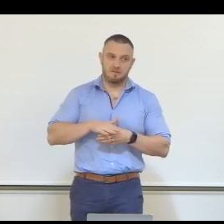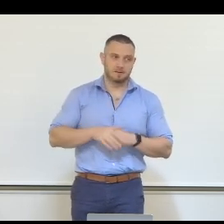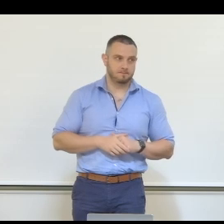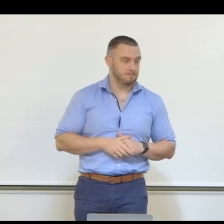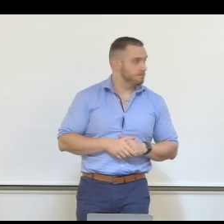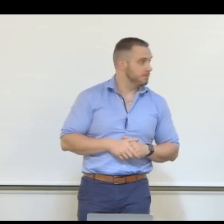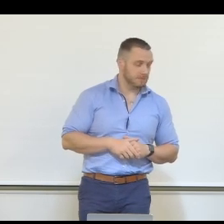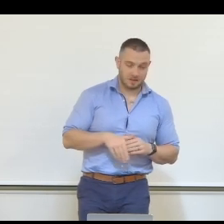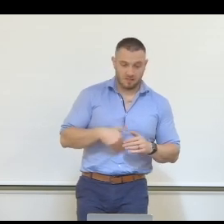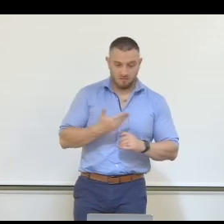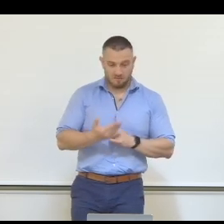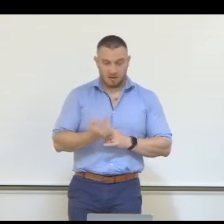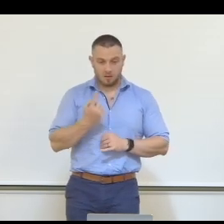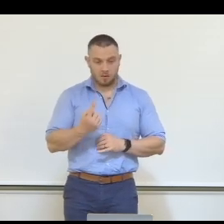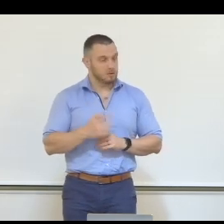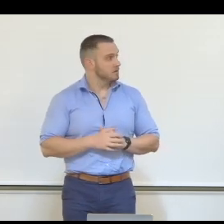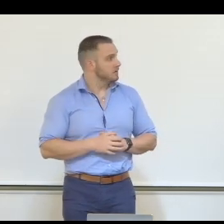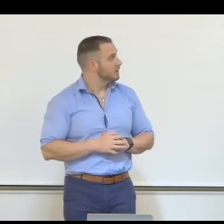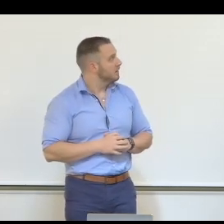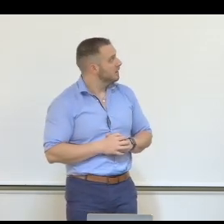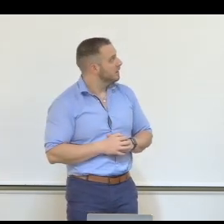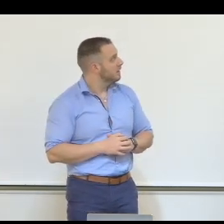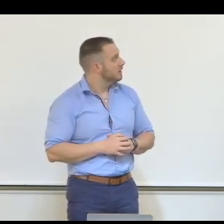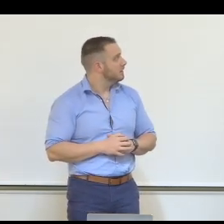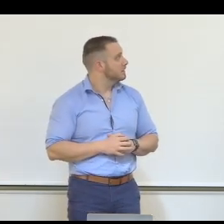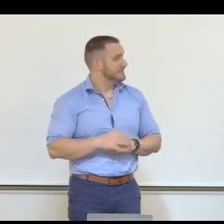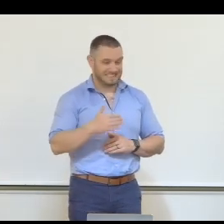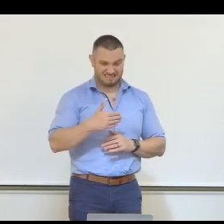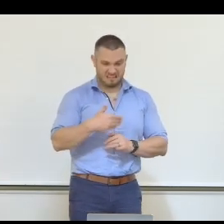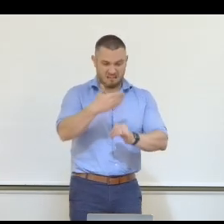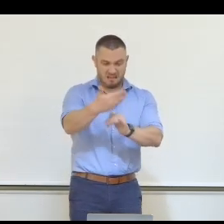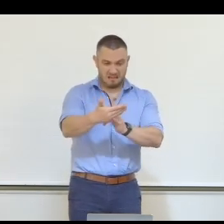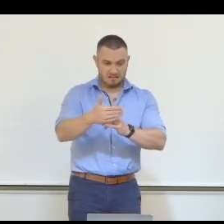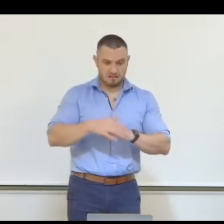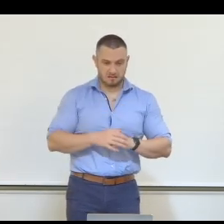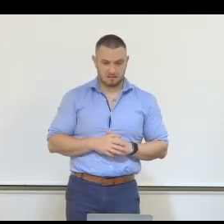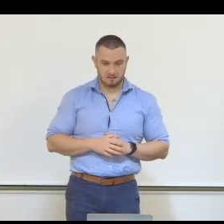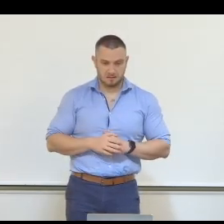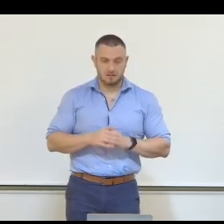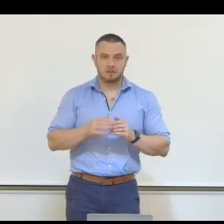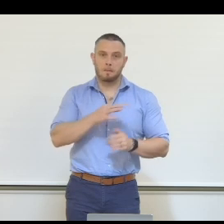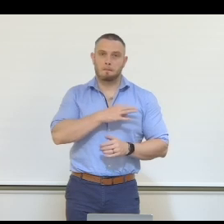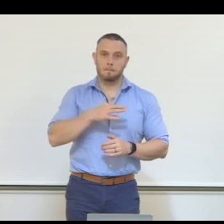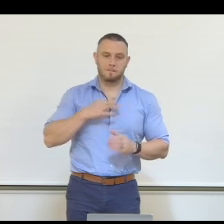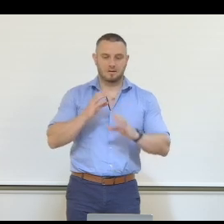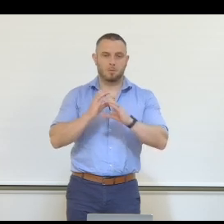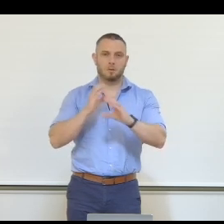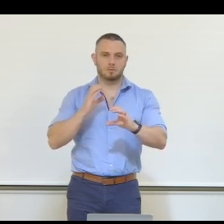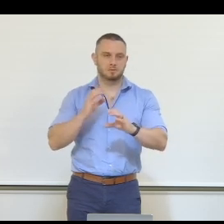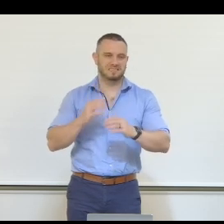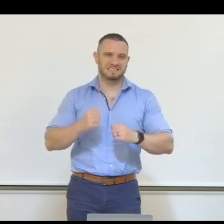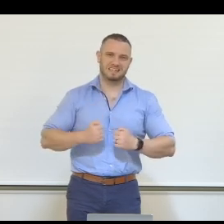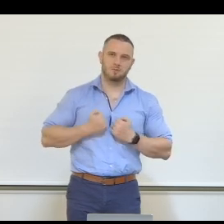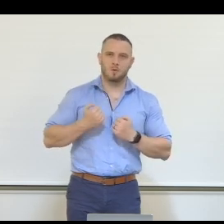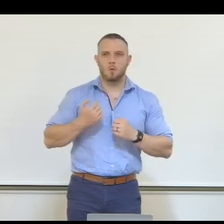And the last one we had access to is the one which is perpendicular at the end, which is the medical module, which was kind of our